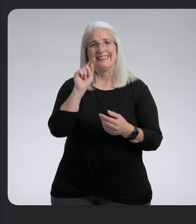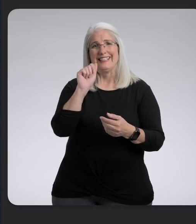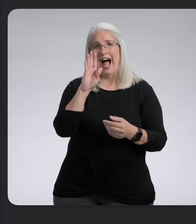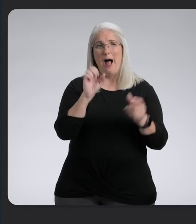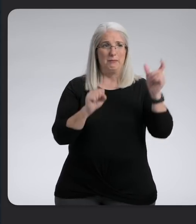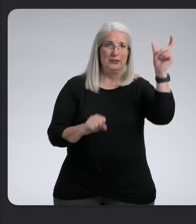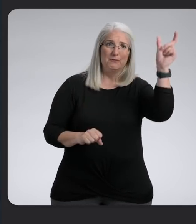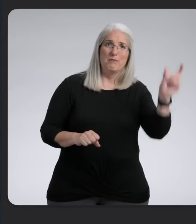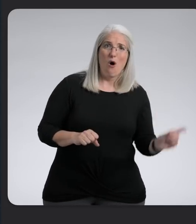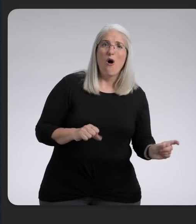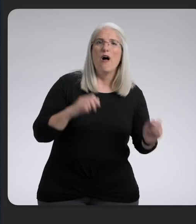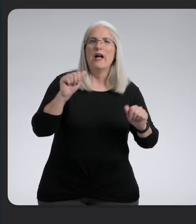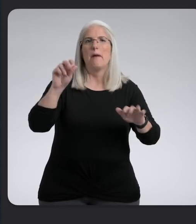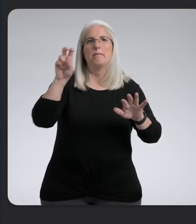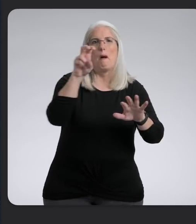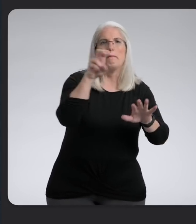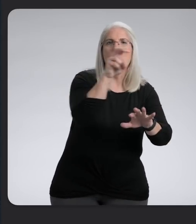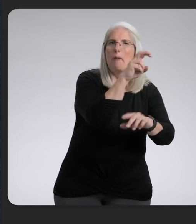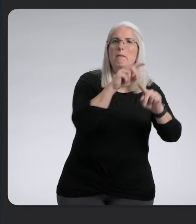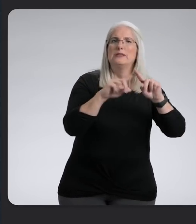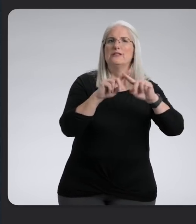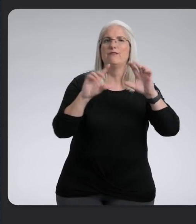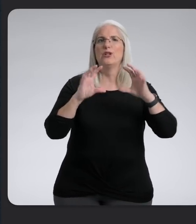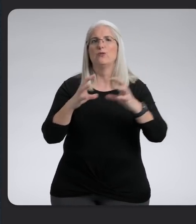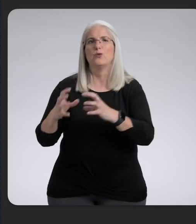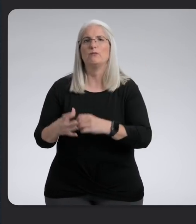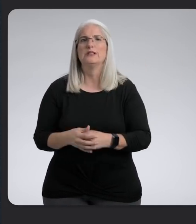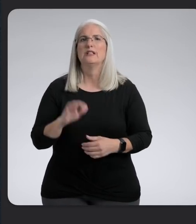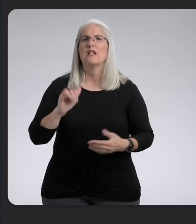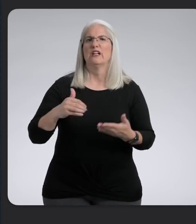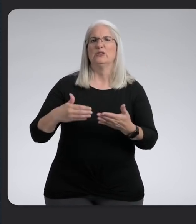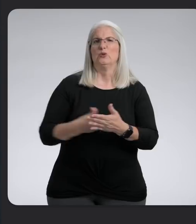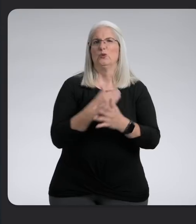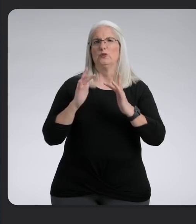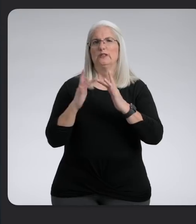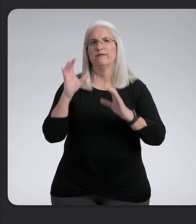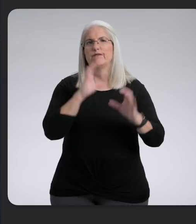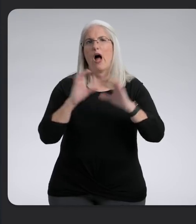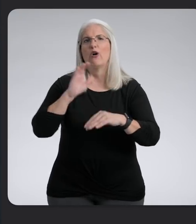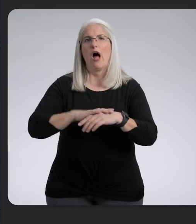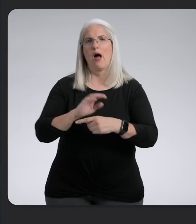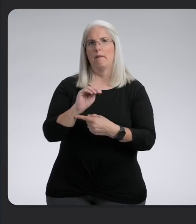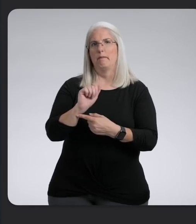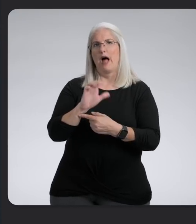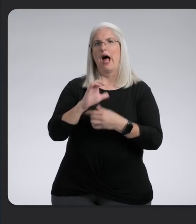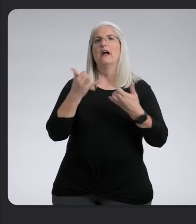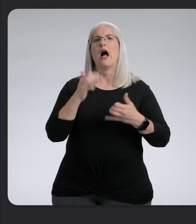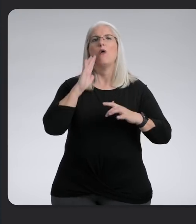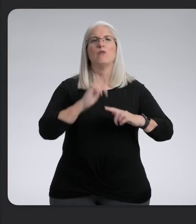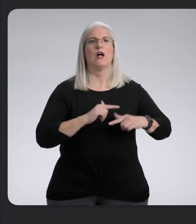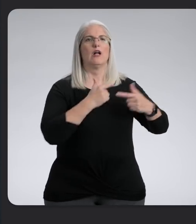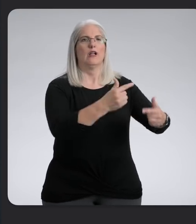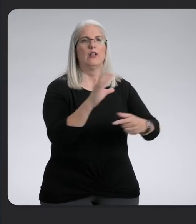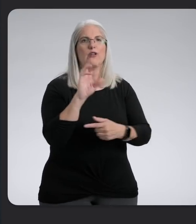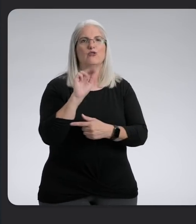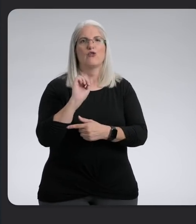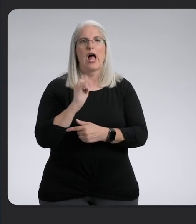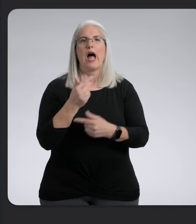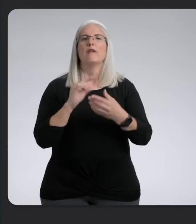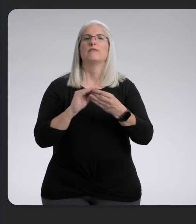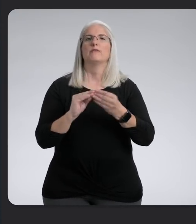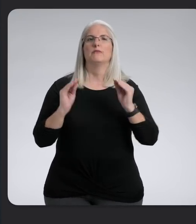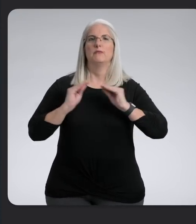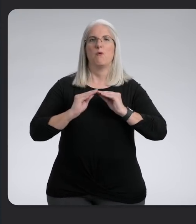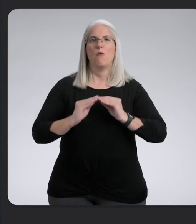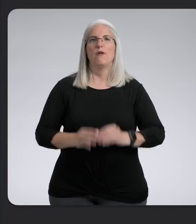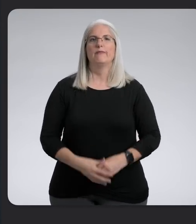the new Safari on Mac. We didn't stop there though. Back to Craig to tell you more. Thanks, Beth. When we were designing the new tab experience,